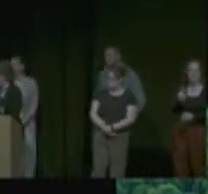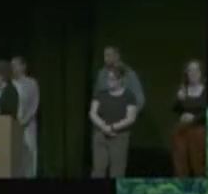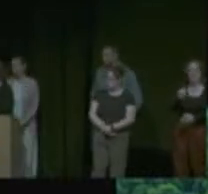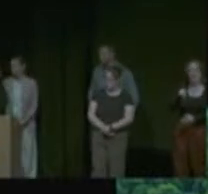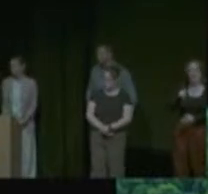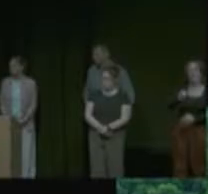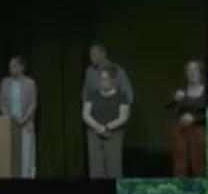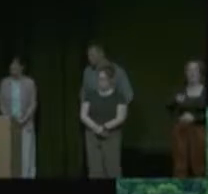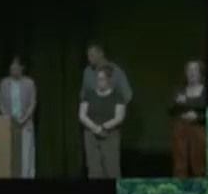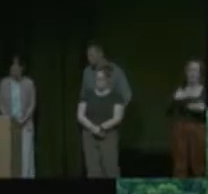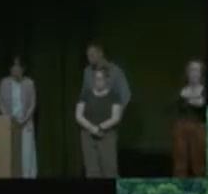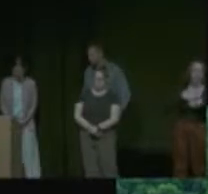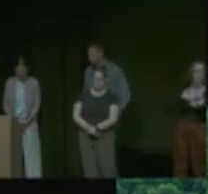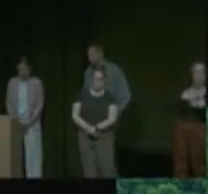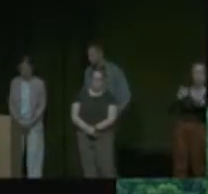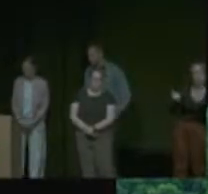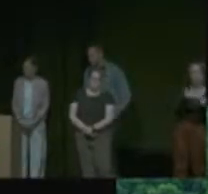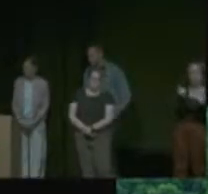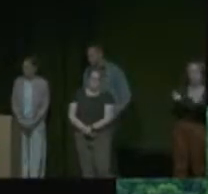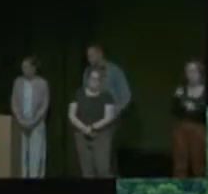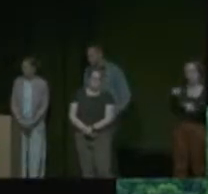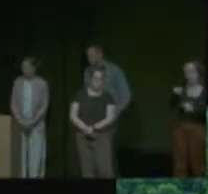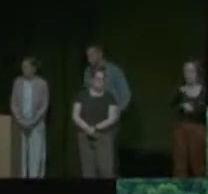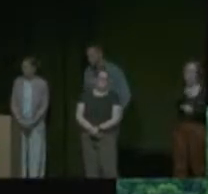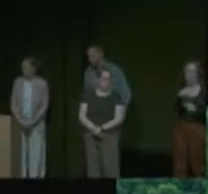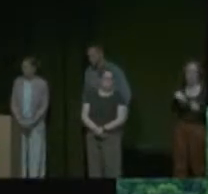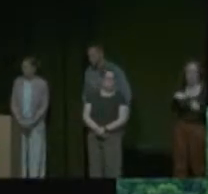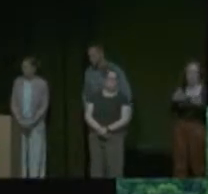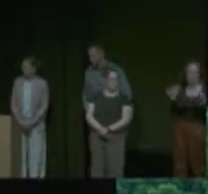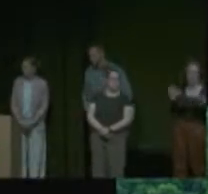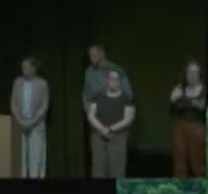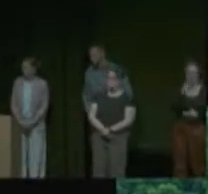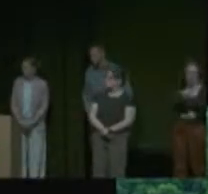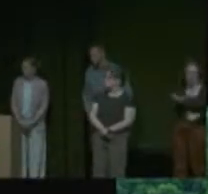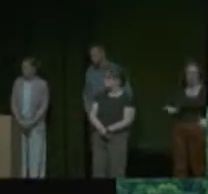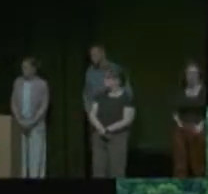recreation, tourism when this is all done?